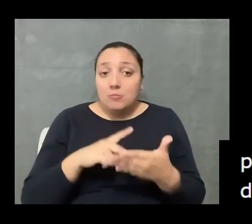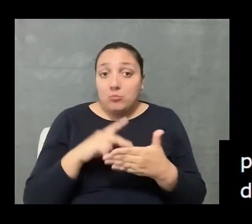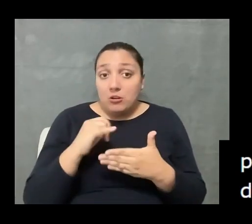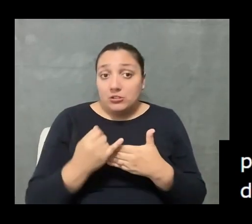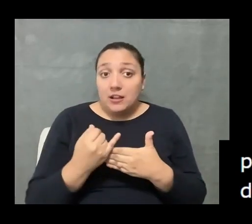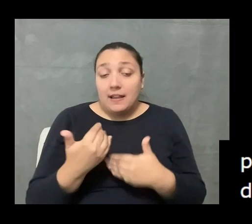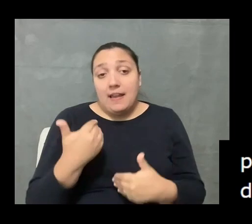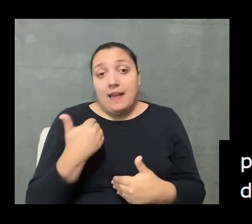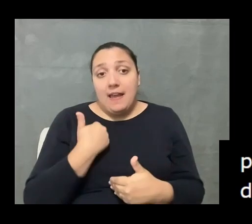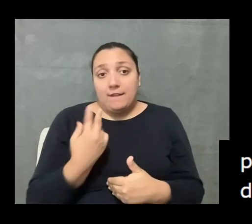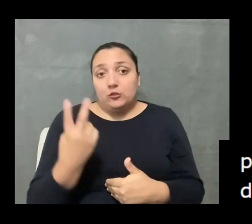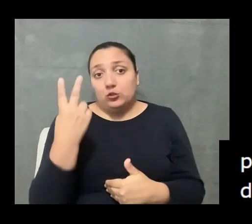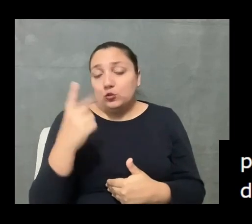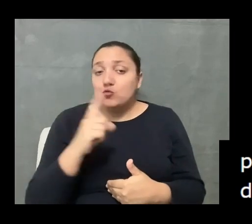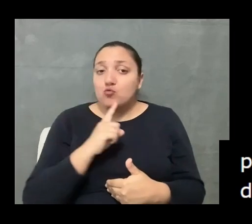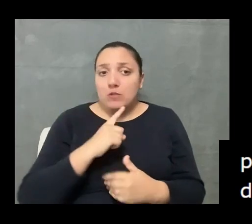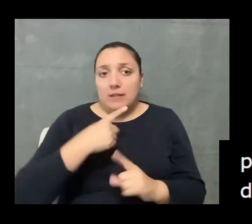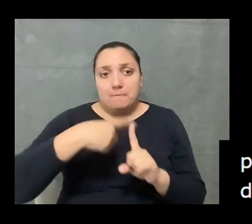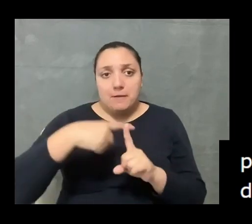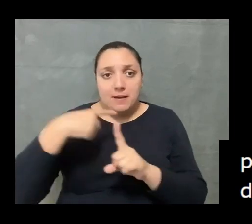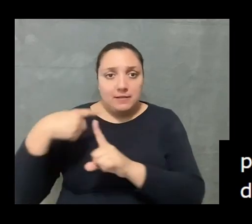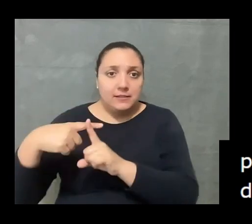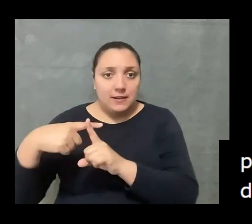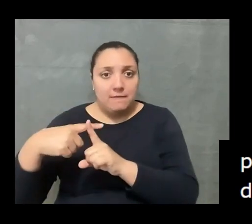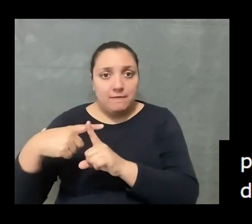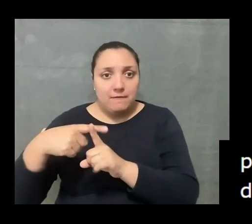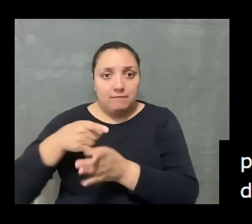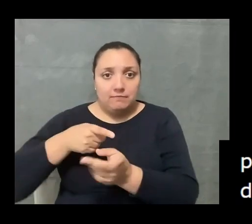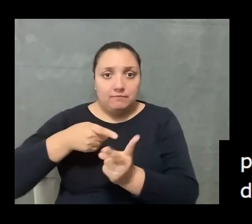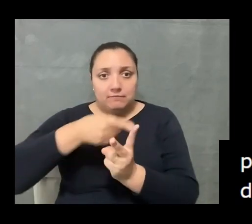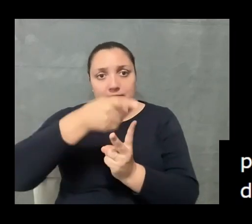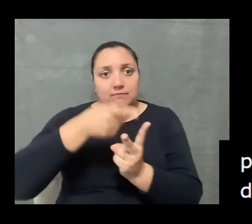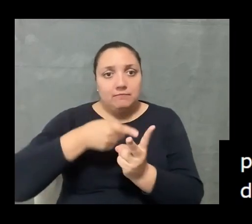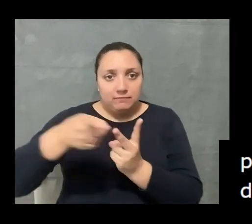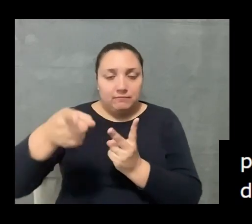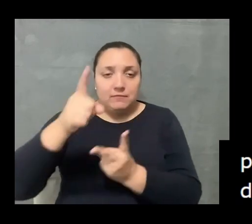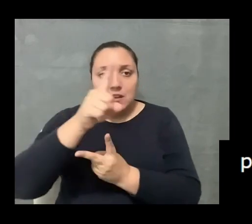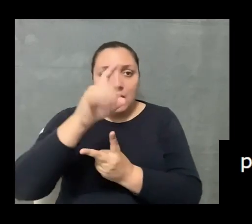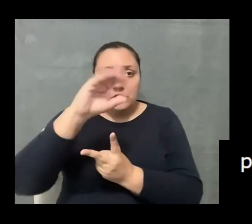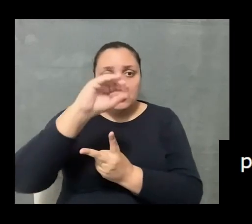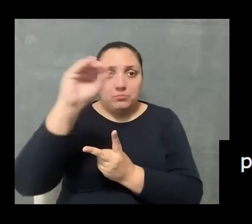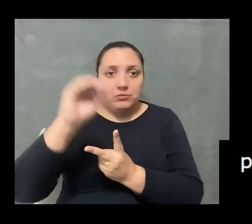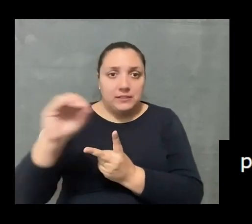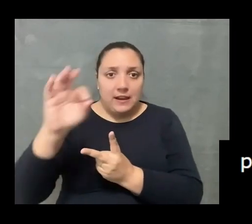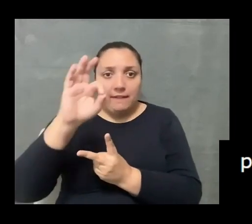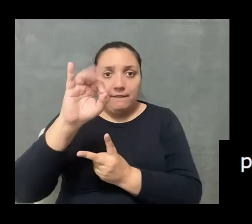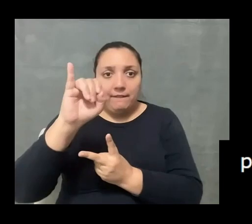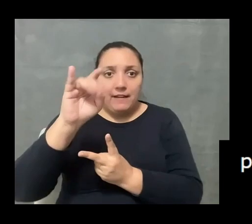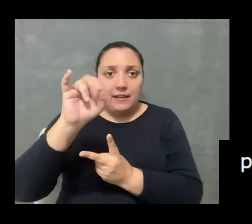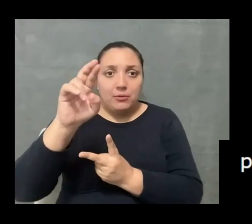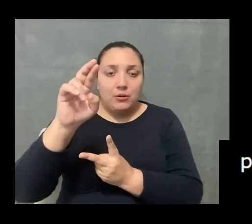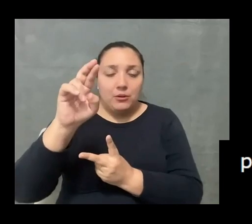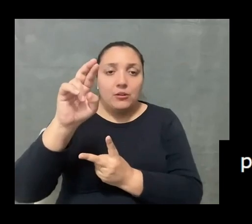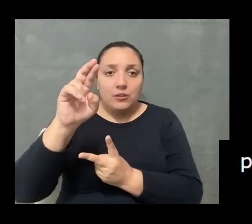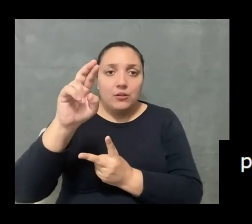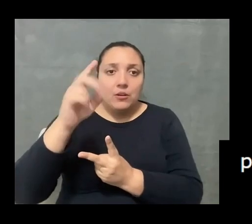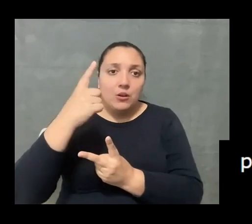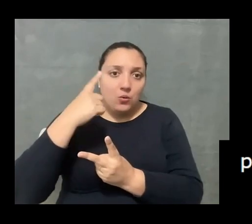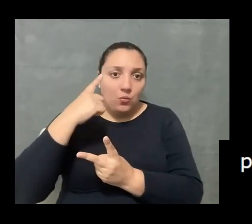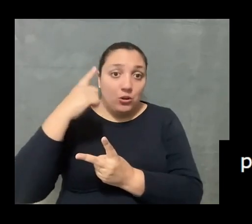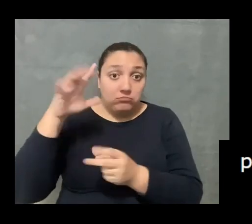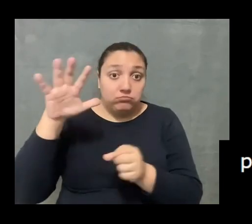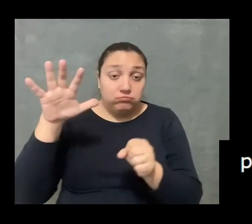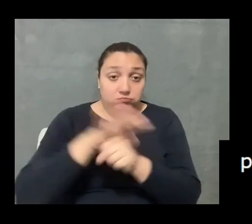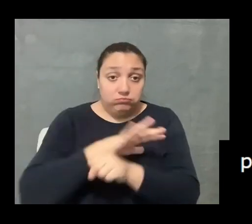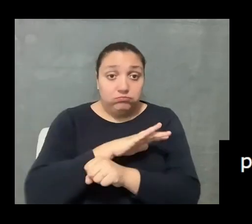two extremely positive vectors of growth. 100% of our fiber to the home installations were completed by